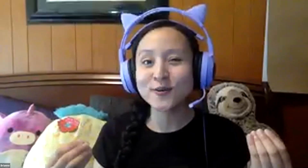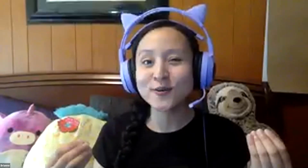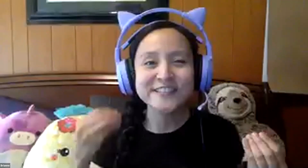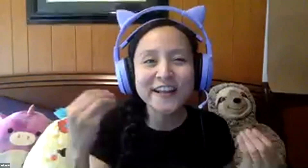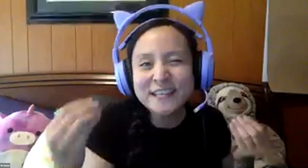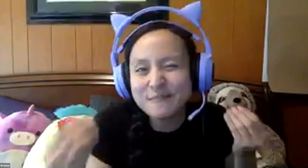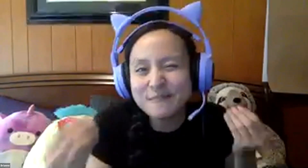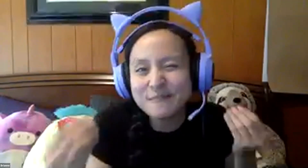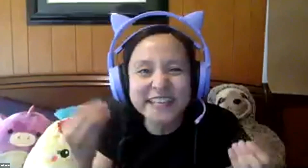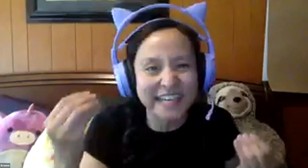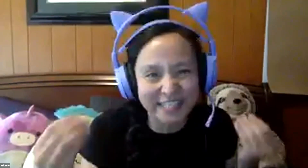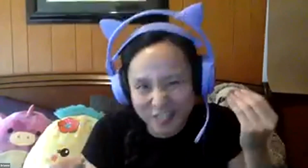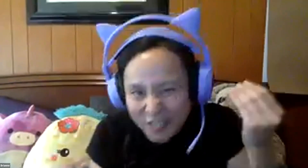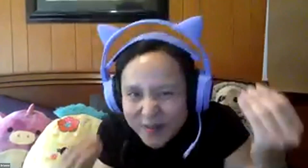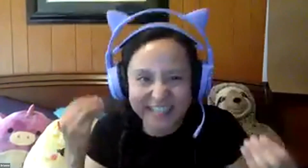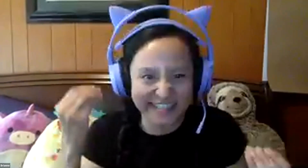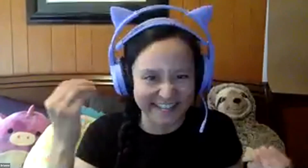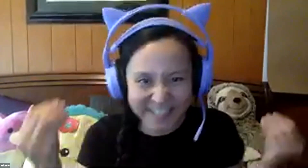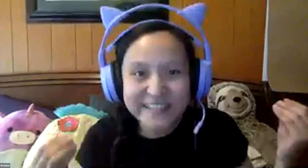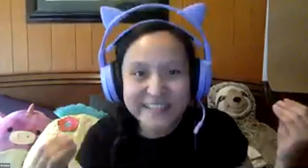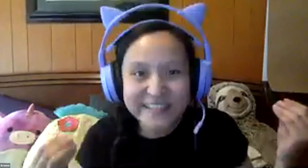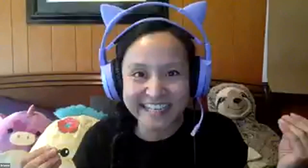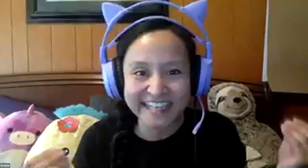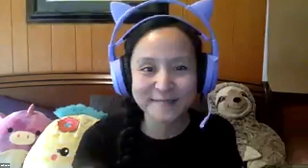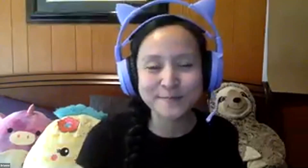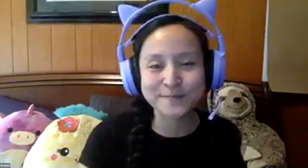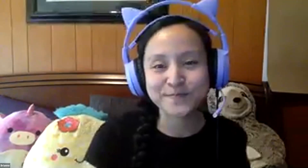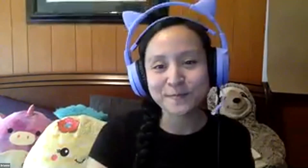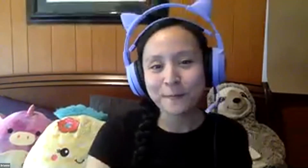for so long, you just got to keep chewing it and chewing it and chewing it.